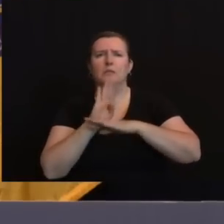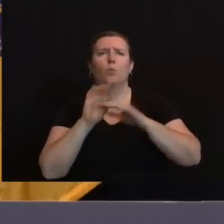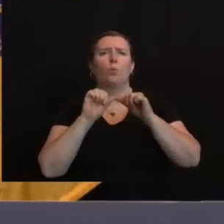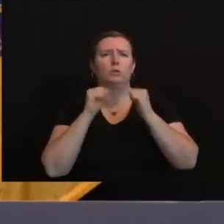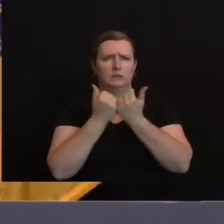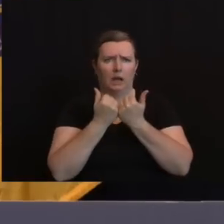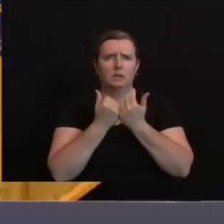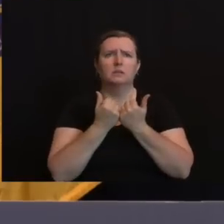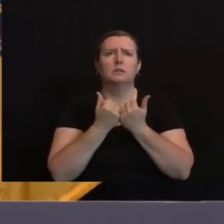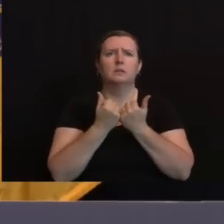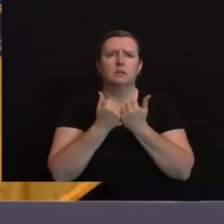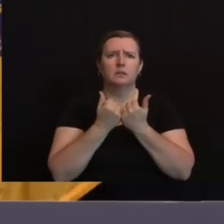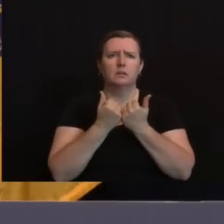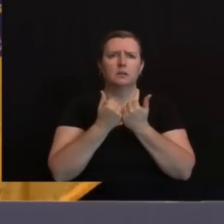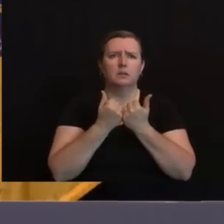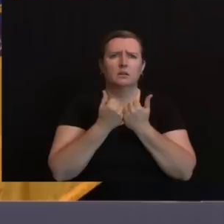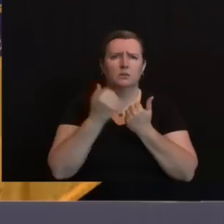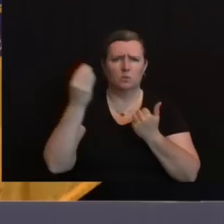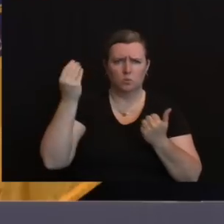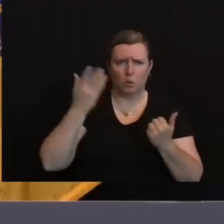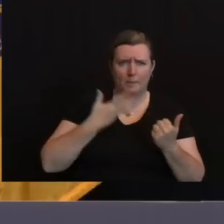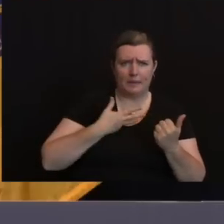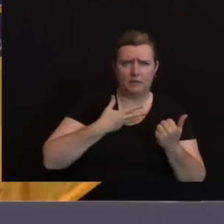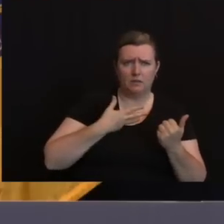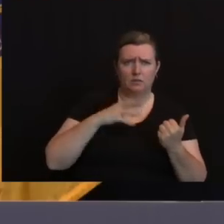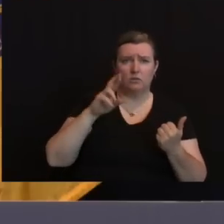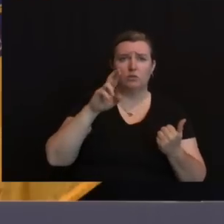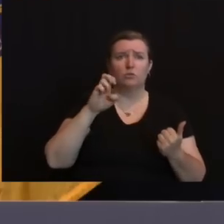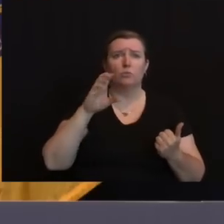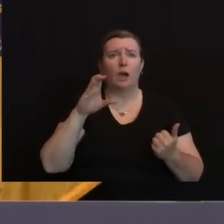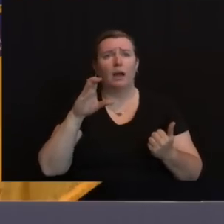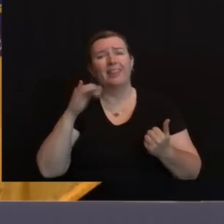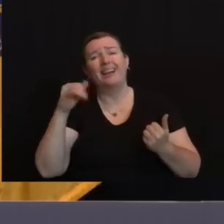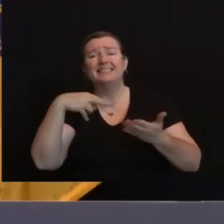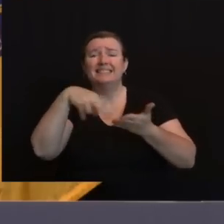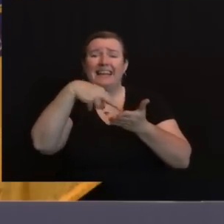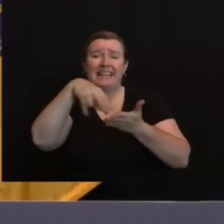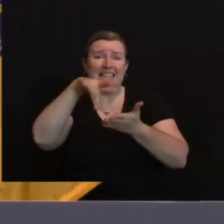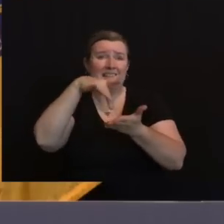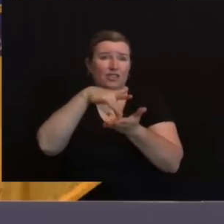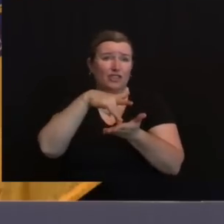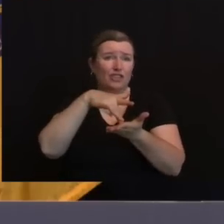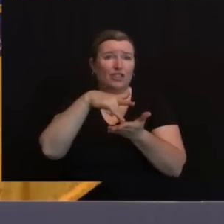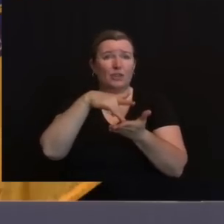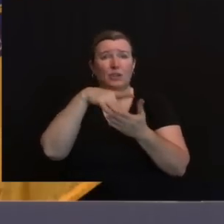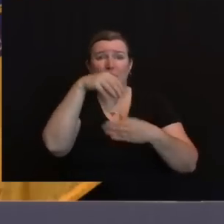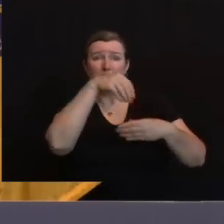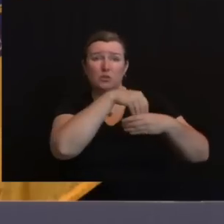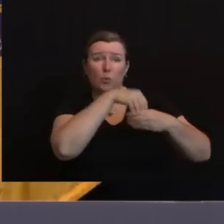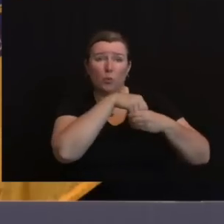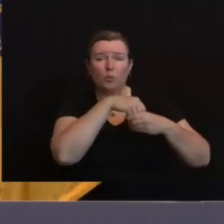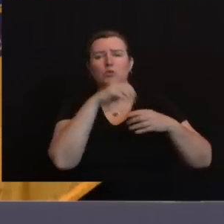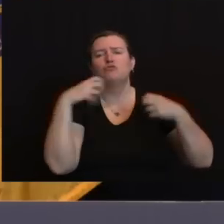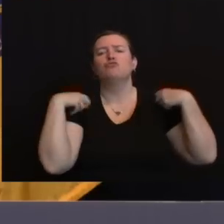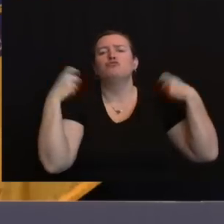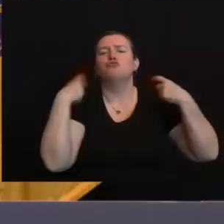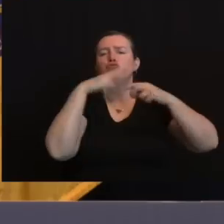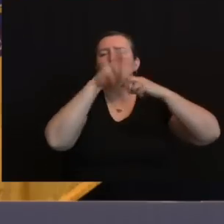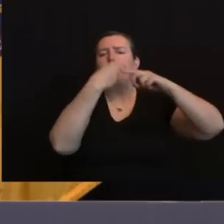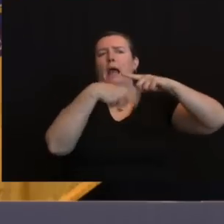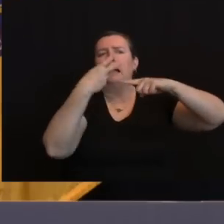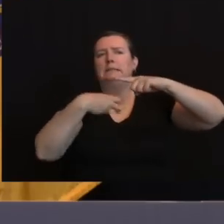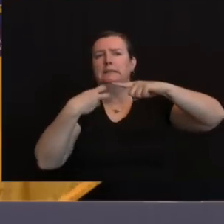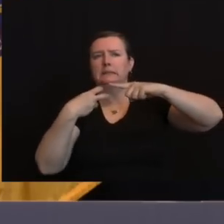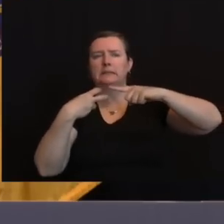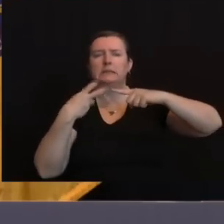and Business Association said rec centers, dance classes, indoor gymnastics, and then I think an indoor pool group